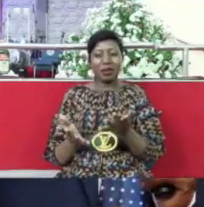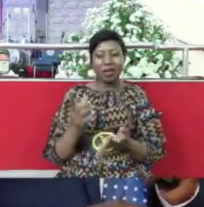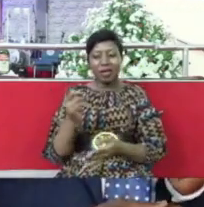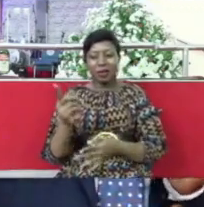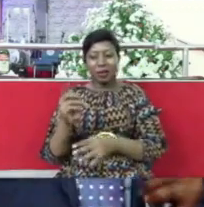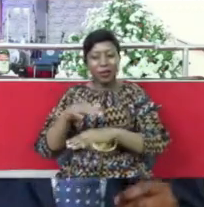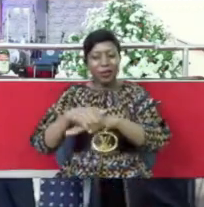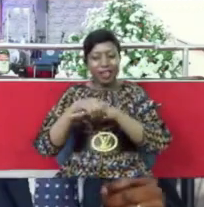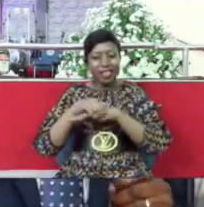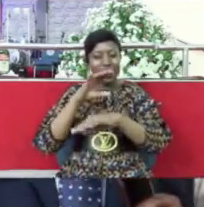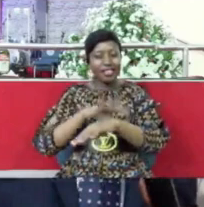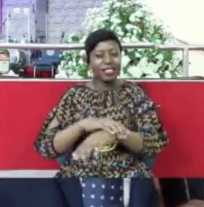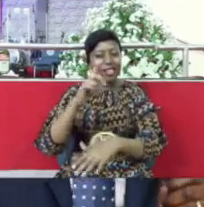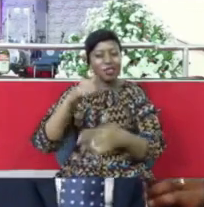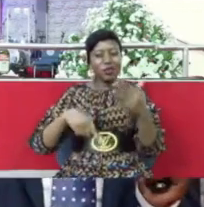ngapi?